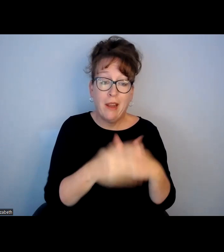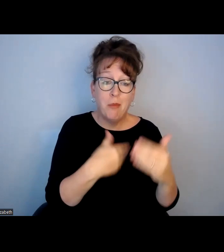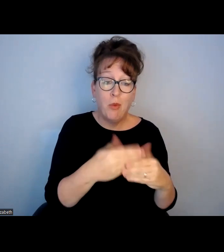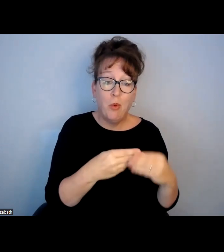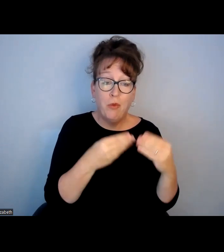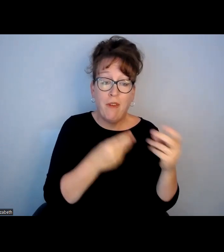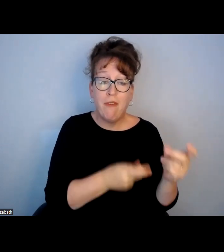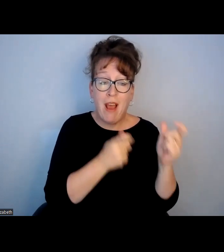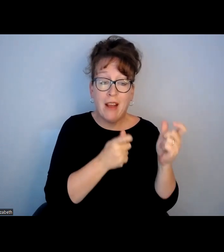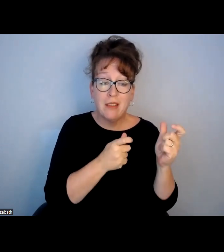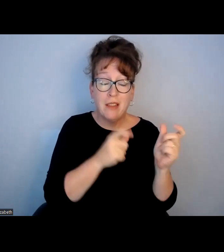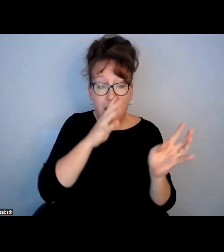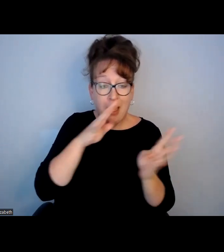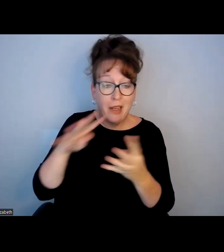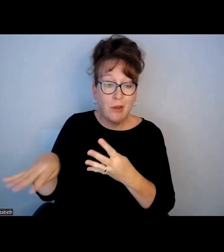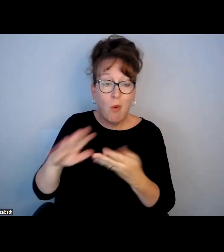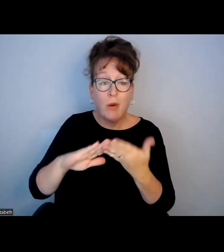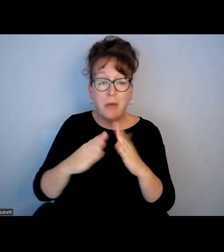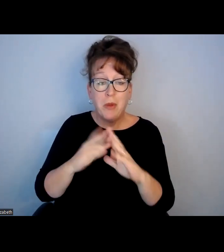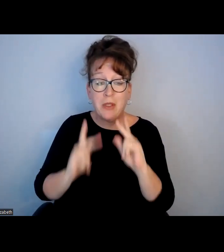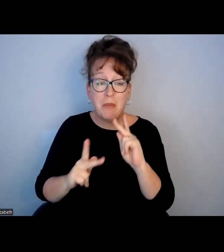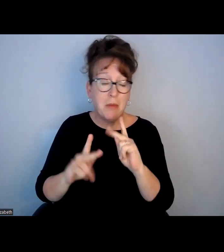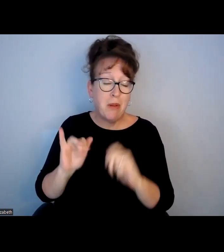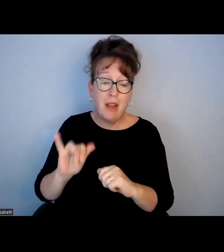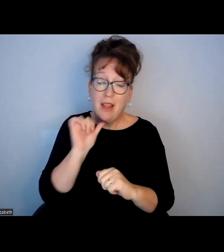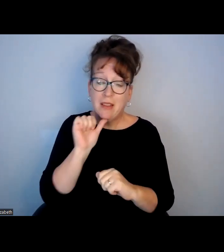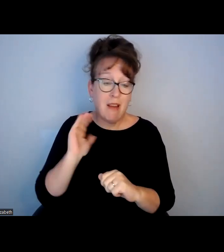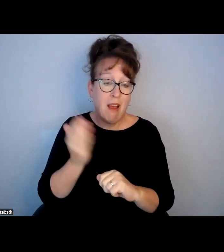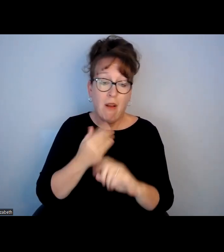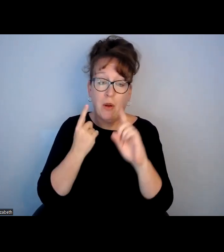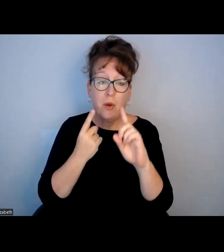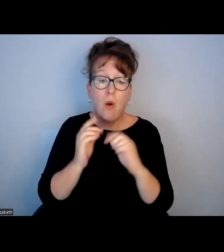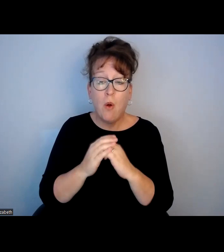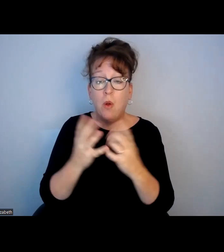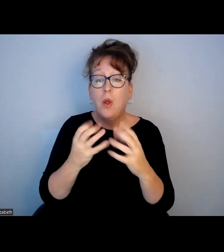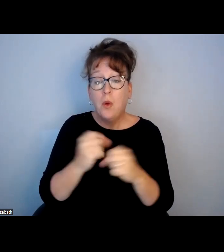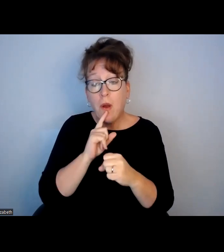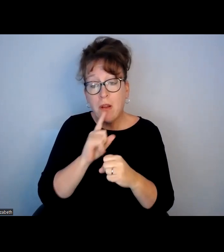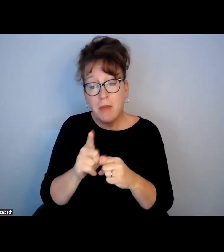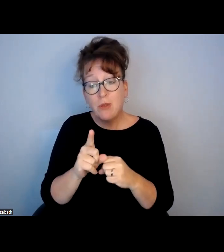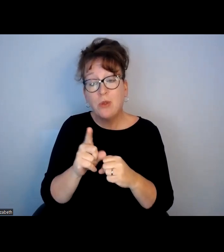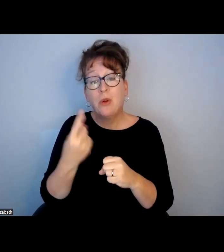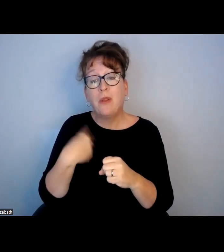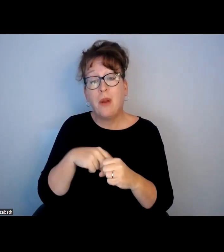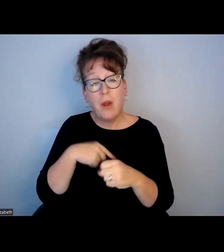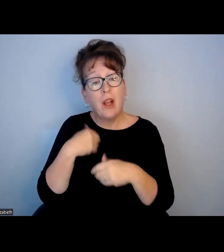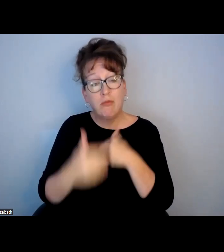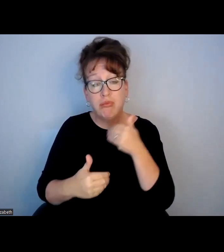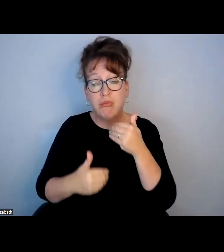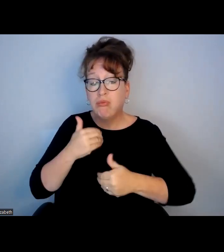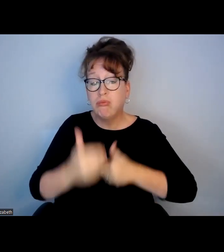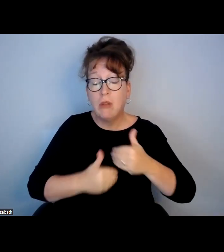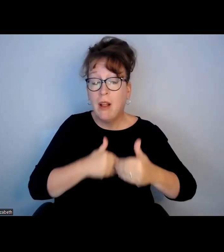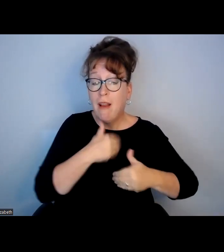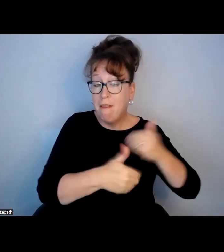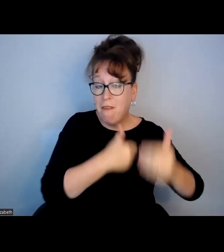leave communities and folks behind, and that's we don't want to do that. We want to make sure that we're moving in a fast pace to meet